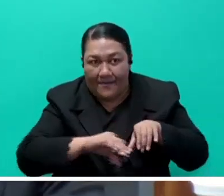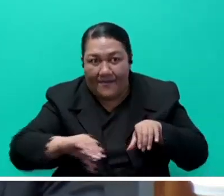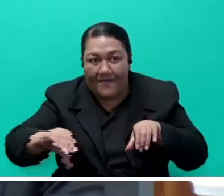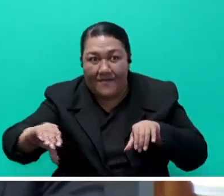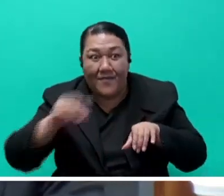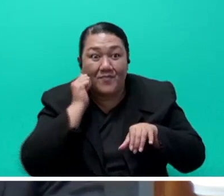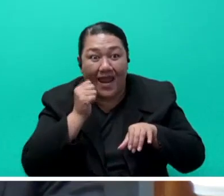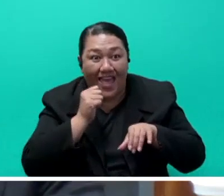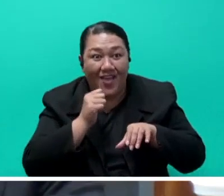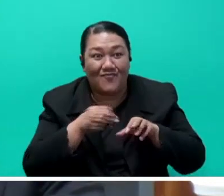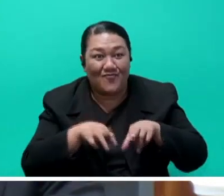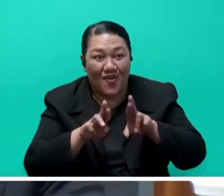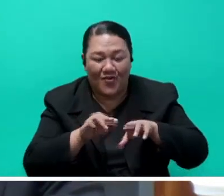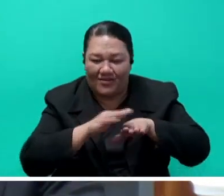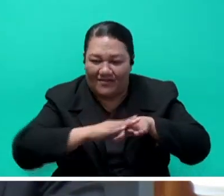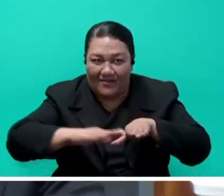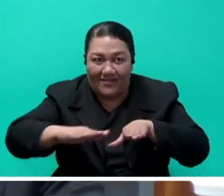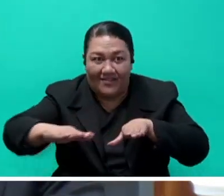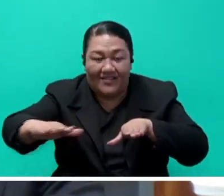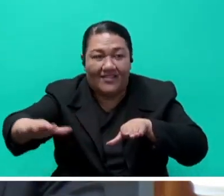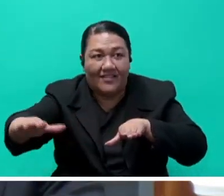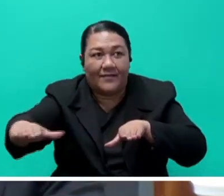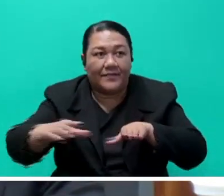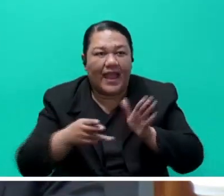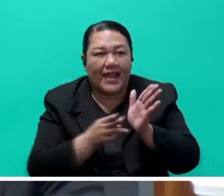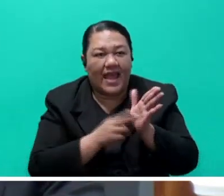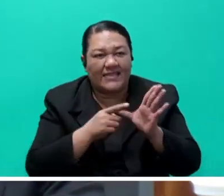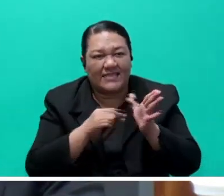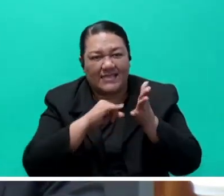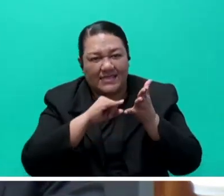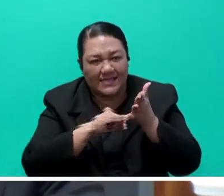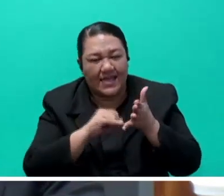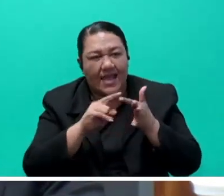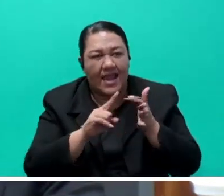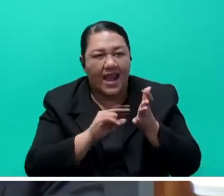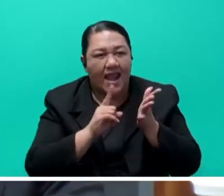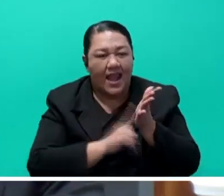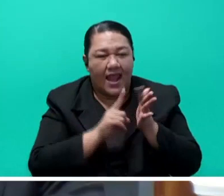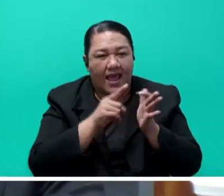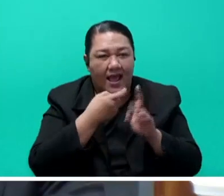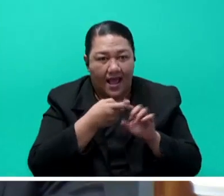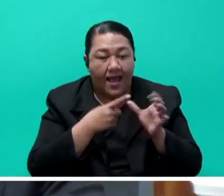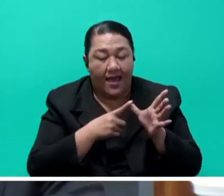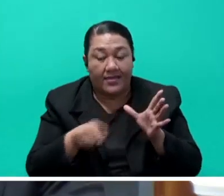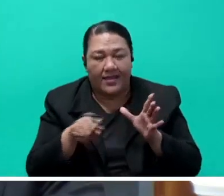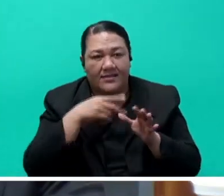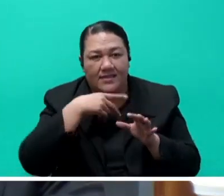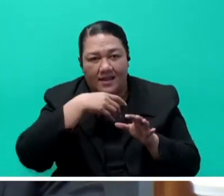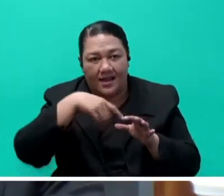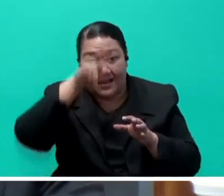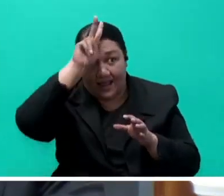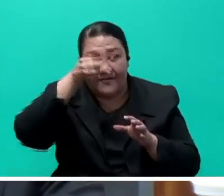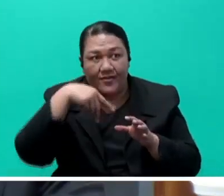Kavala within the districts of Kadavu and Kasaleka on Kadavu Island. The scope of roadworks consists